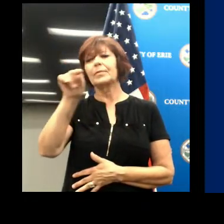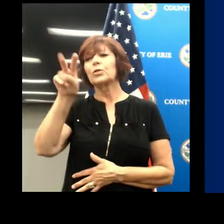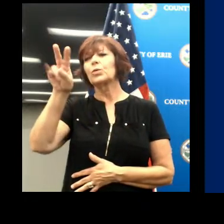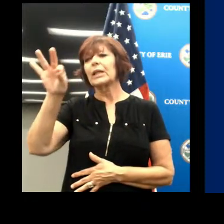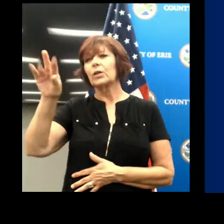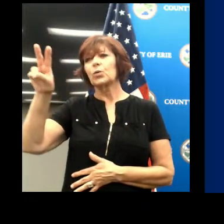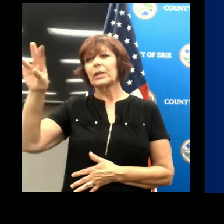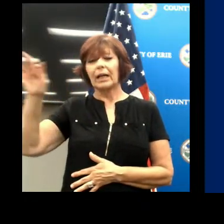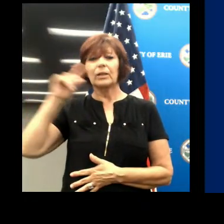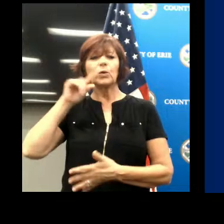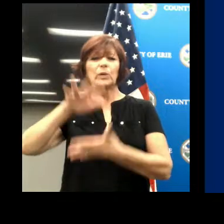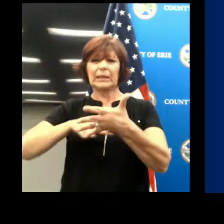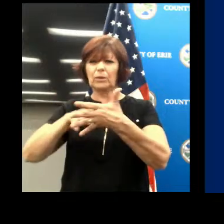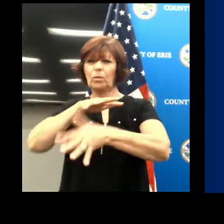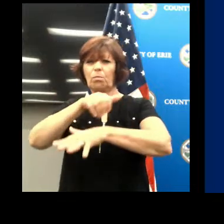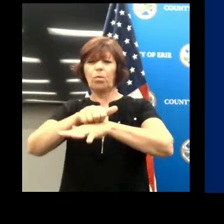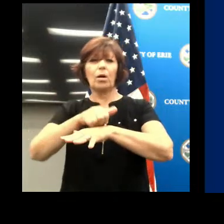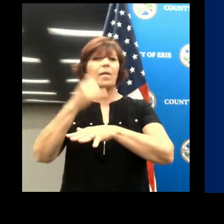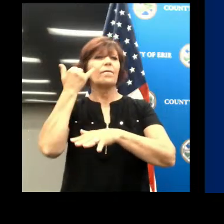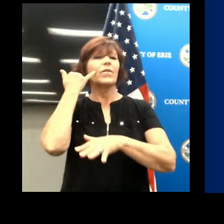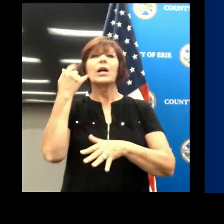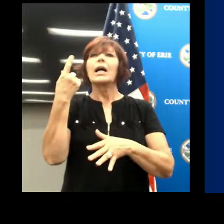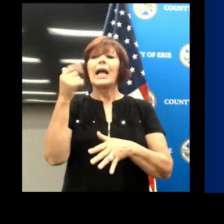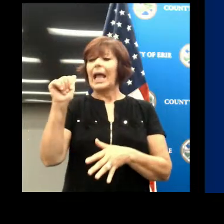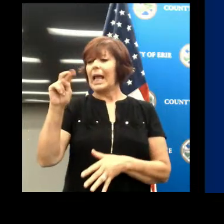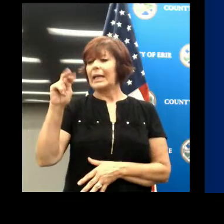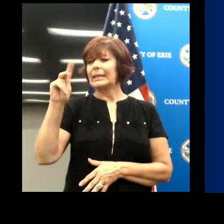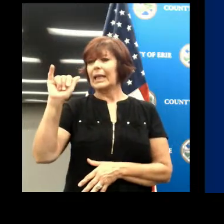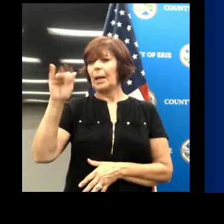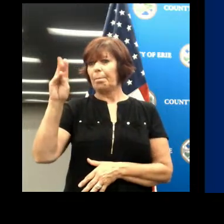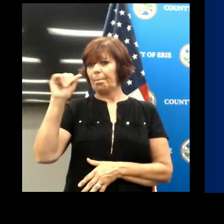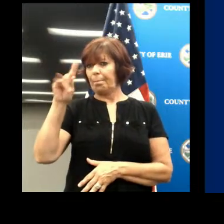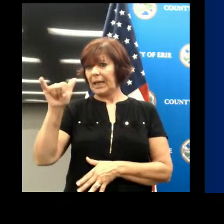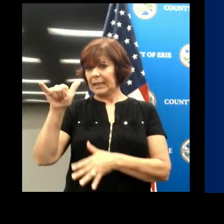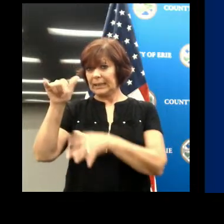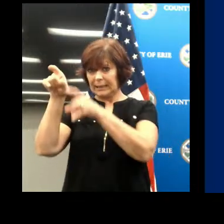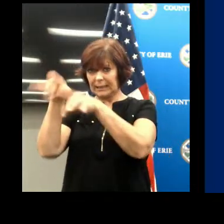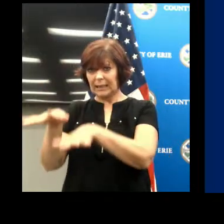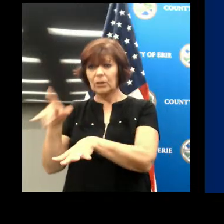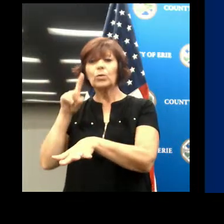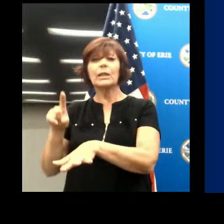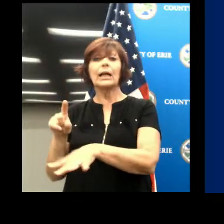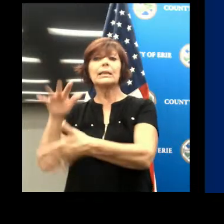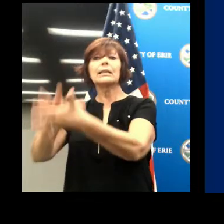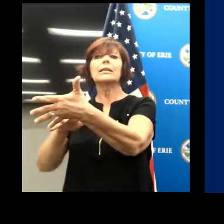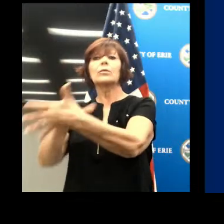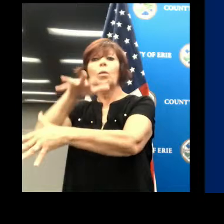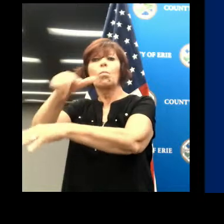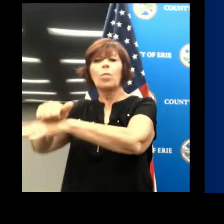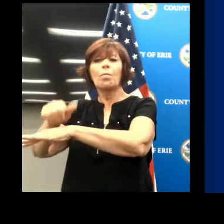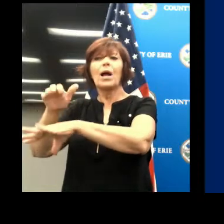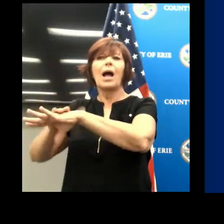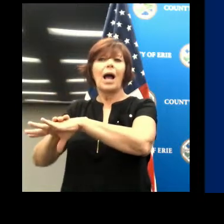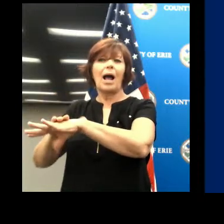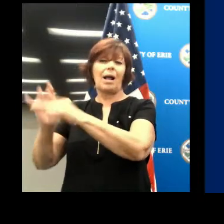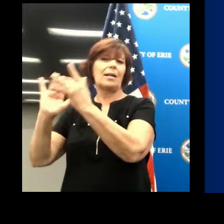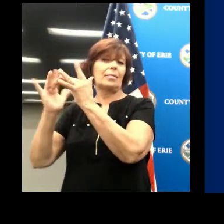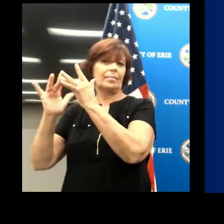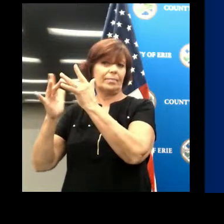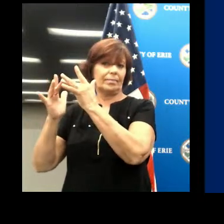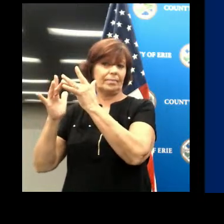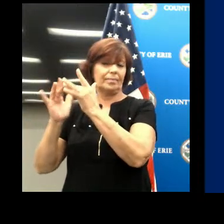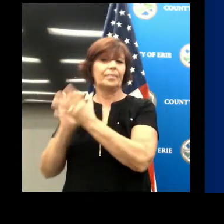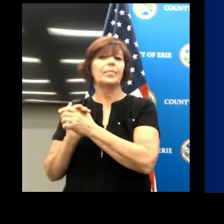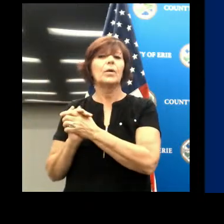716-858-2929 to schedule. For antibody testing, there actually is an online scheduling option at erie.gov/COVID